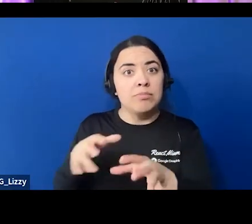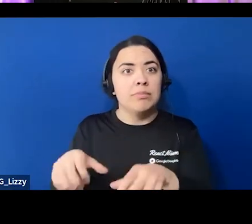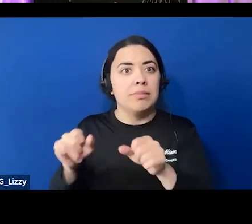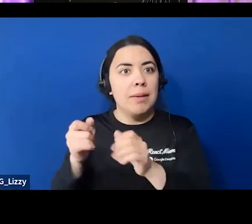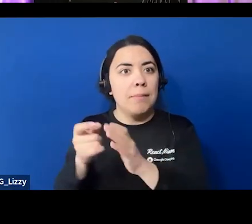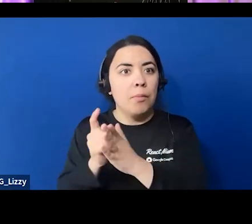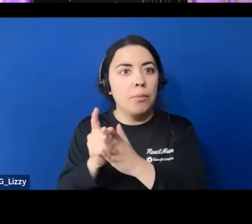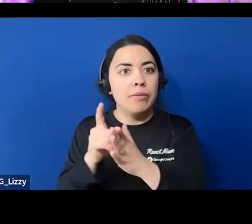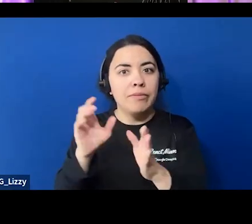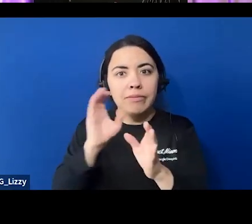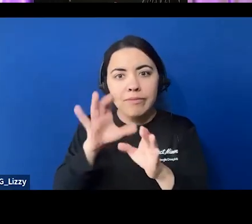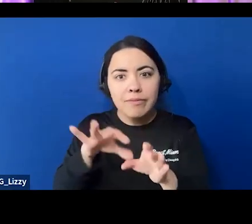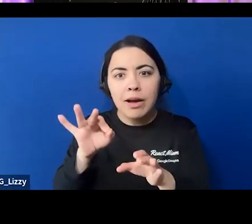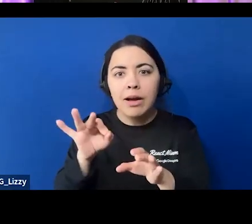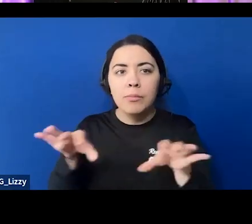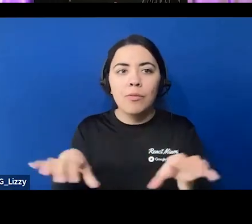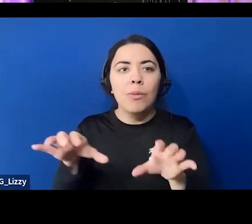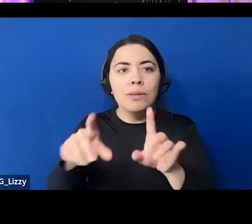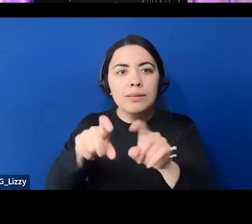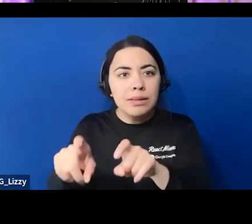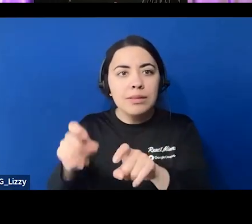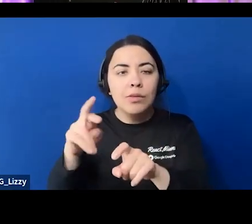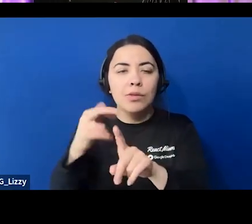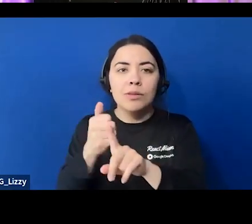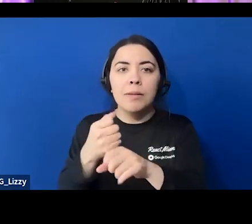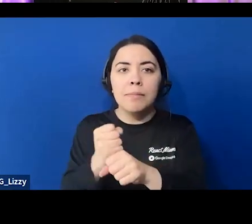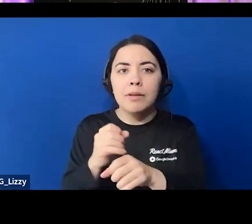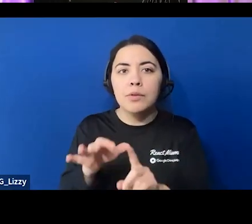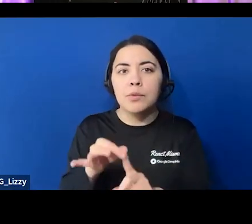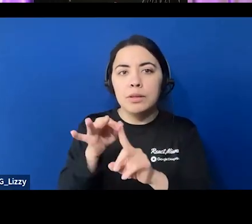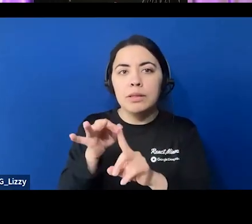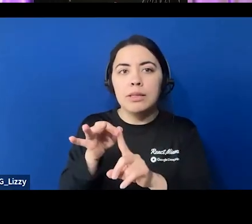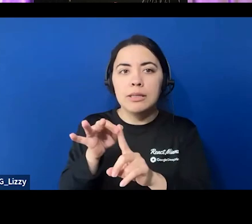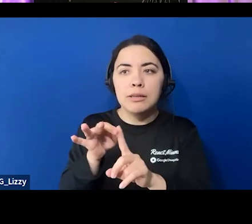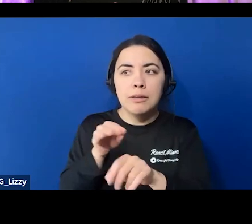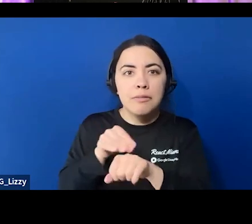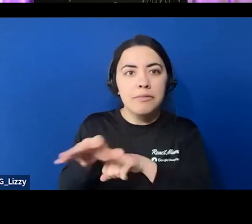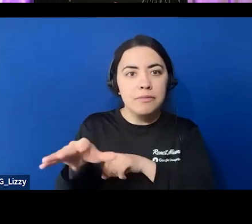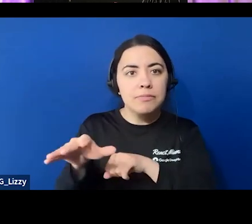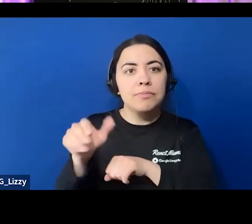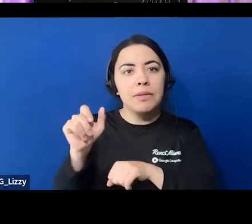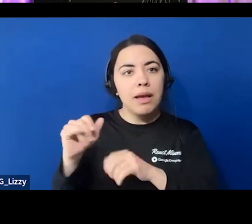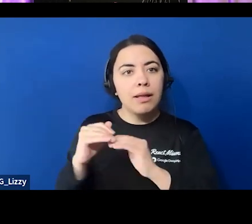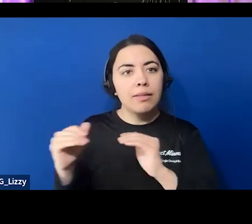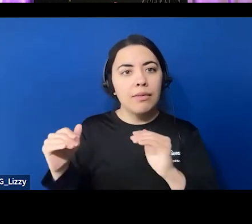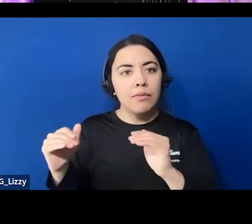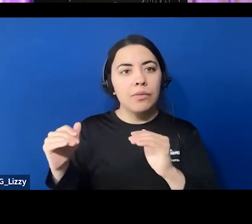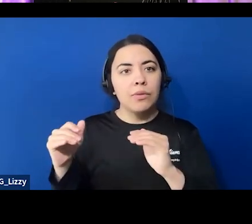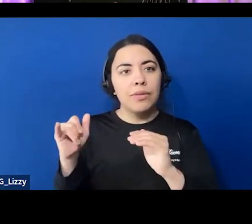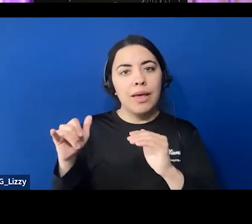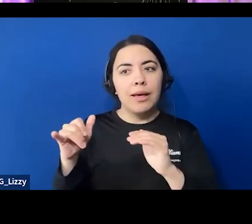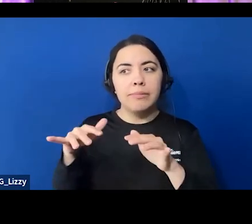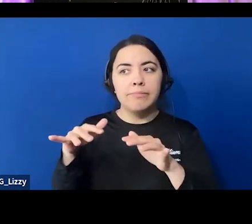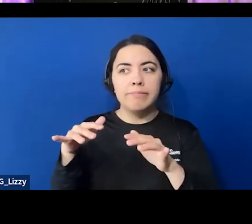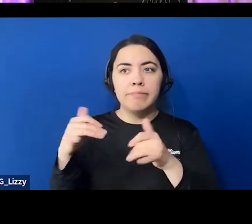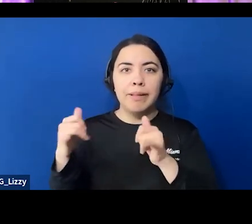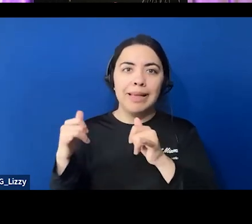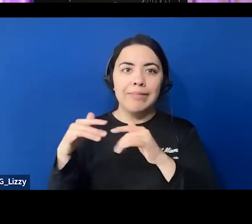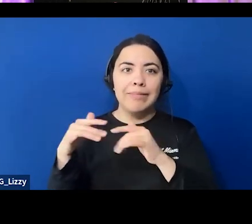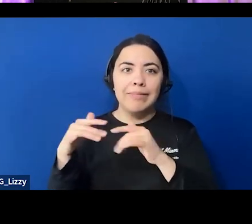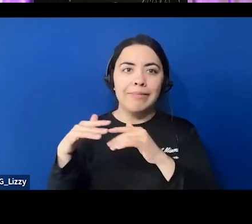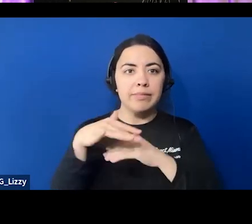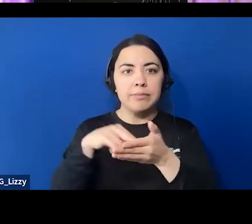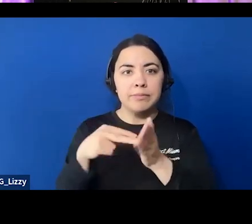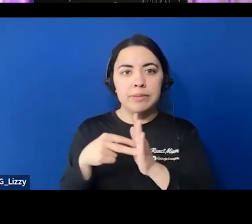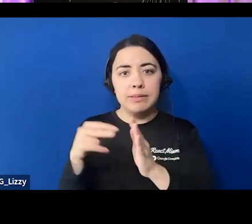Find areas like performance testing or where you can make a unique and quantifiable impact. AI leveled the playing field, so someone out of a boot camp